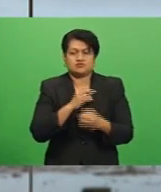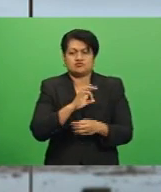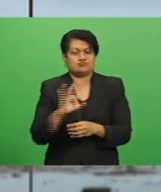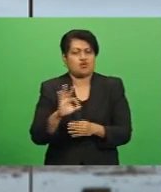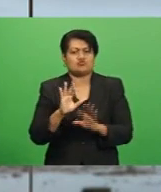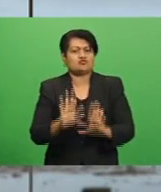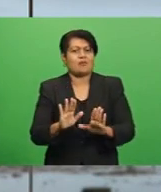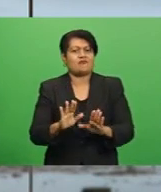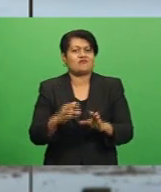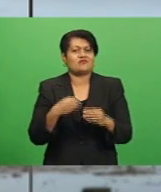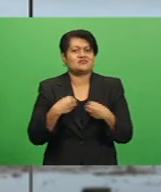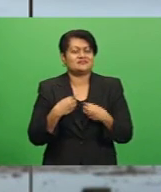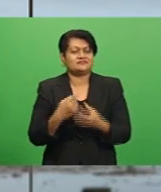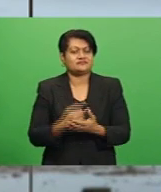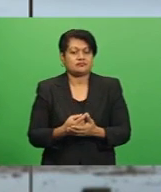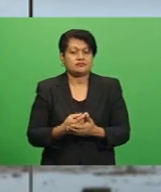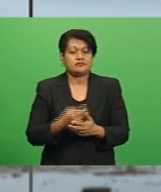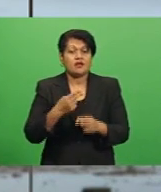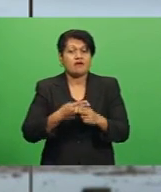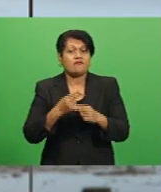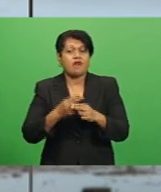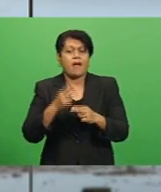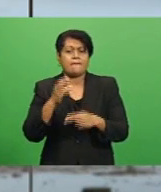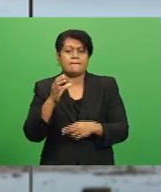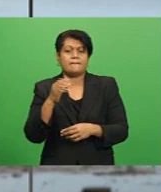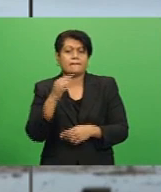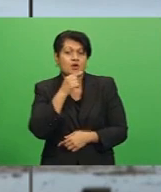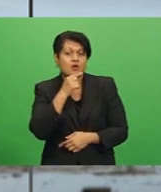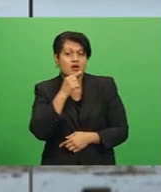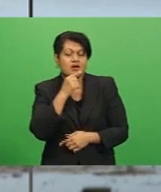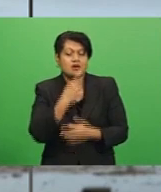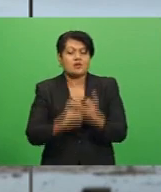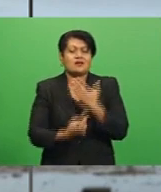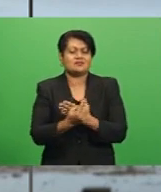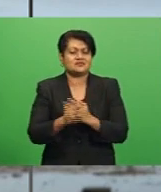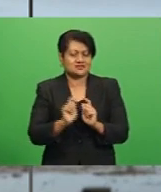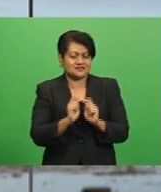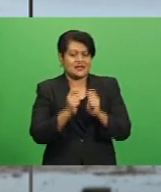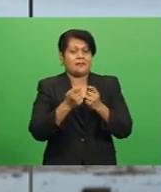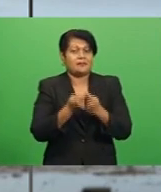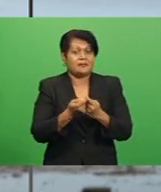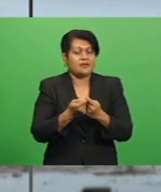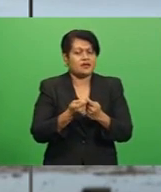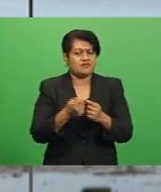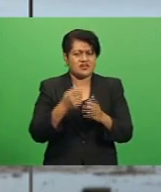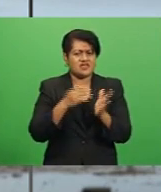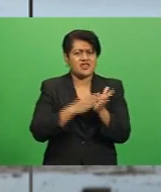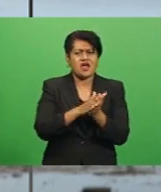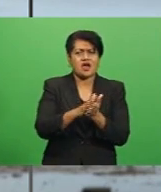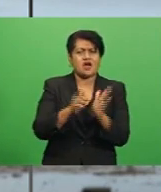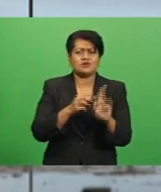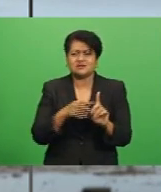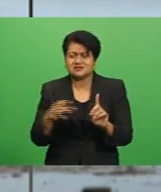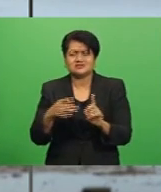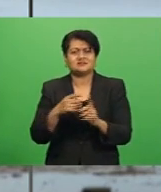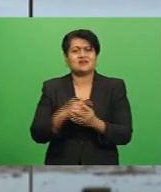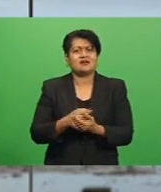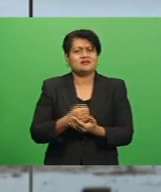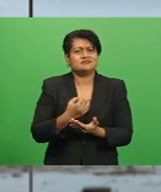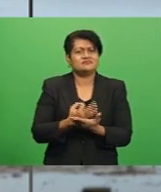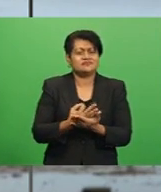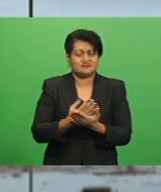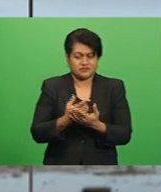Yasa. Namaka-based business Farm Boy has teamed up with Hare Krishna Movement and the Sikh Sangat to assist families who still